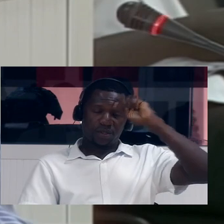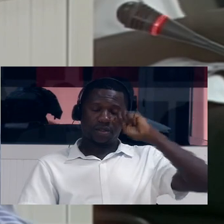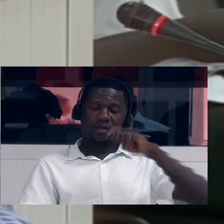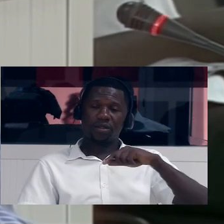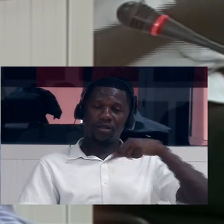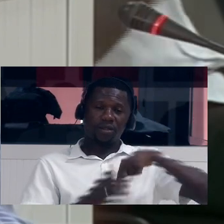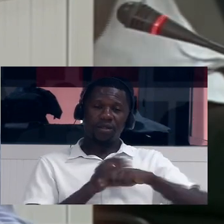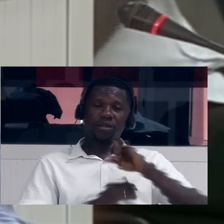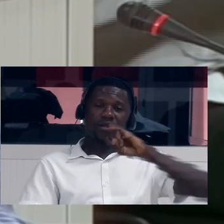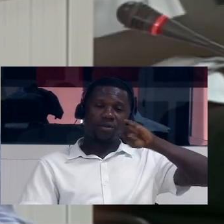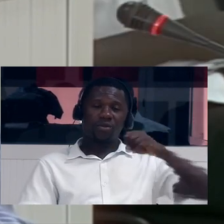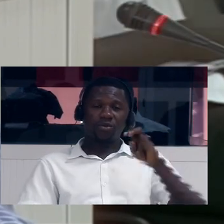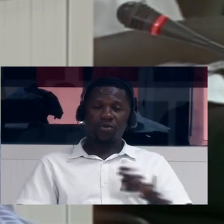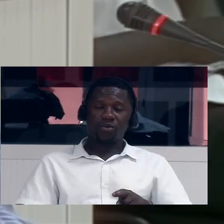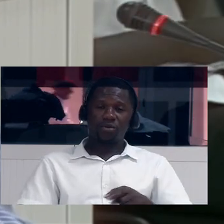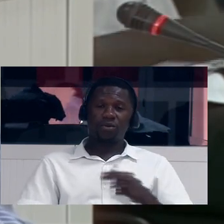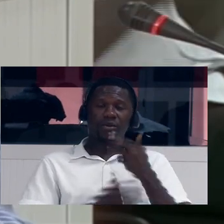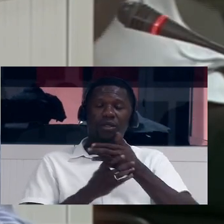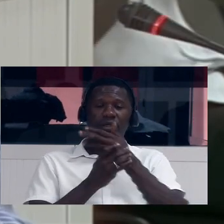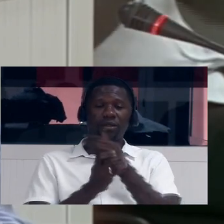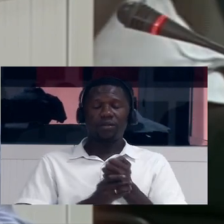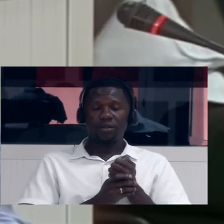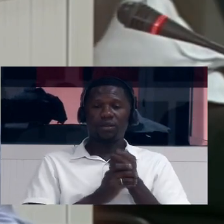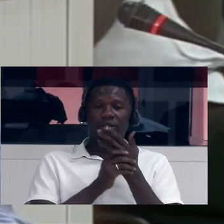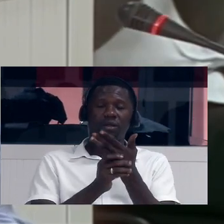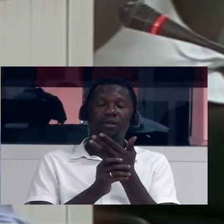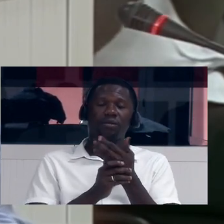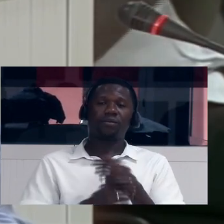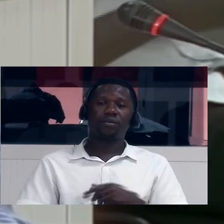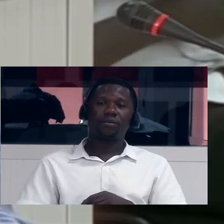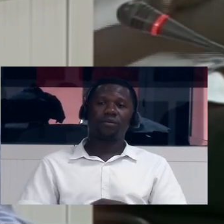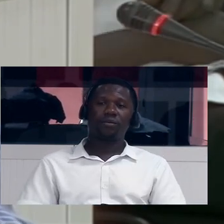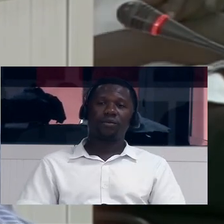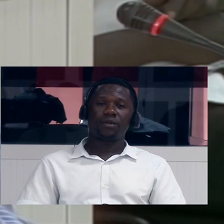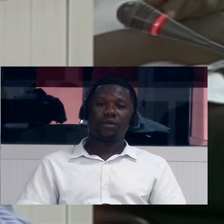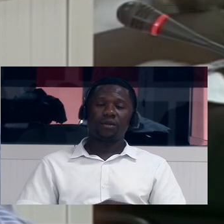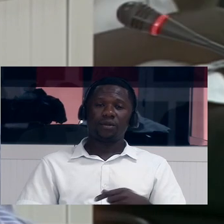1999. By IG of Police, what do you mean? Inspector General of Police. In June 1989?